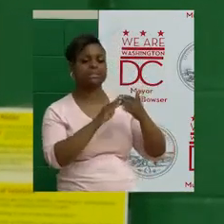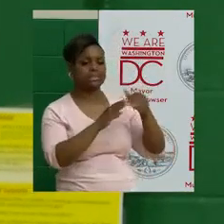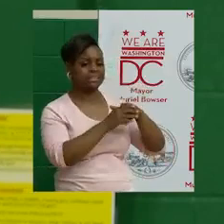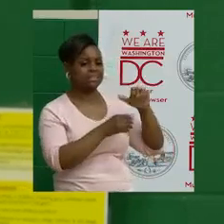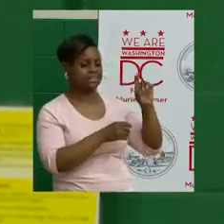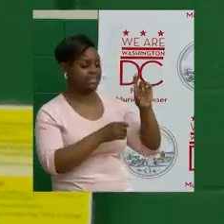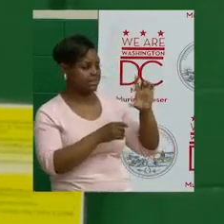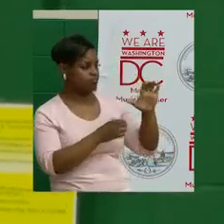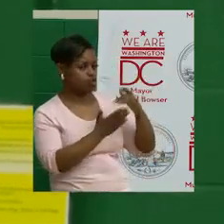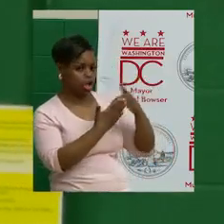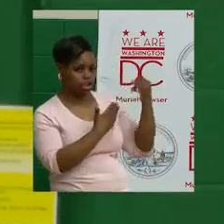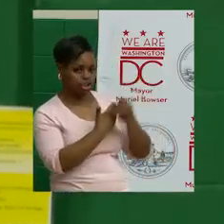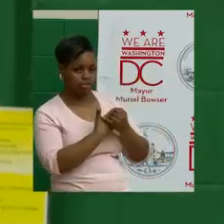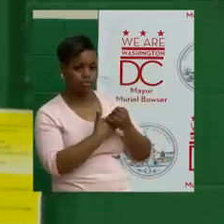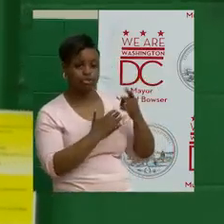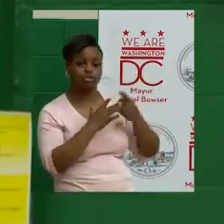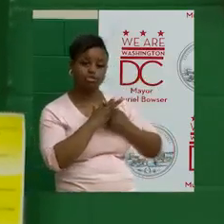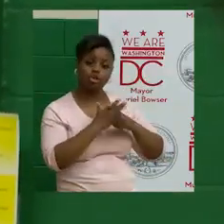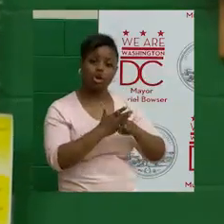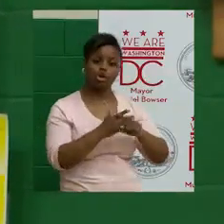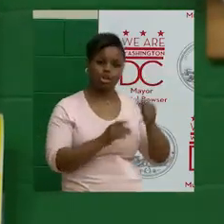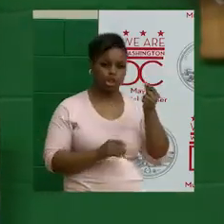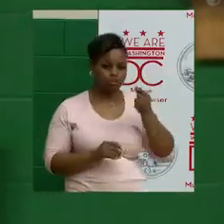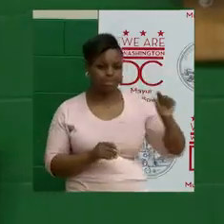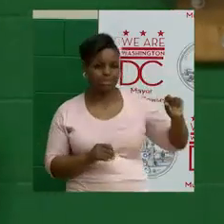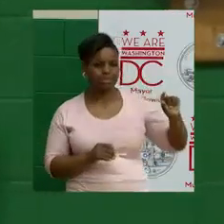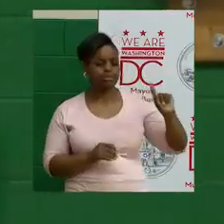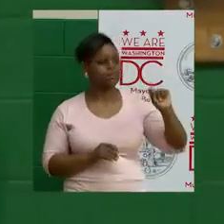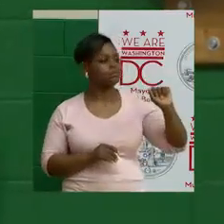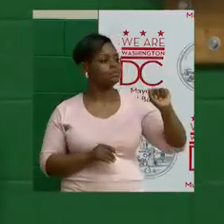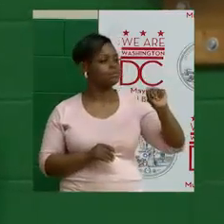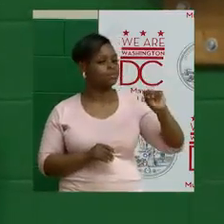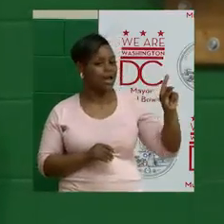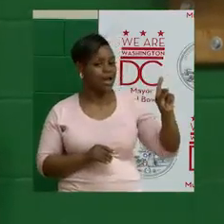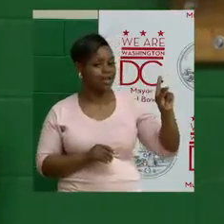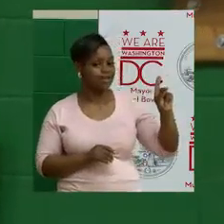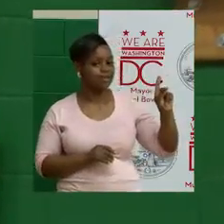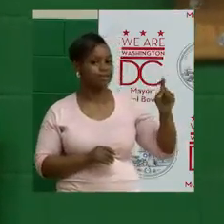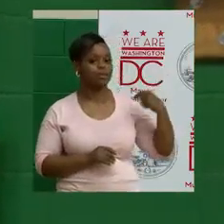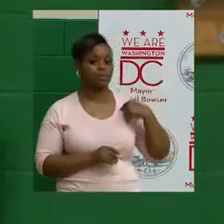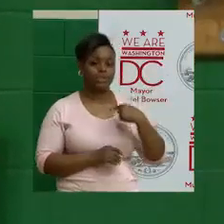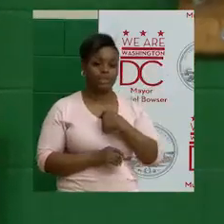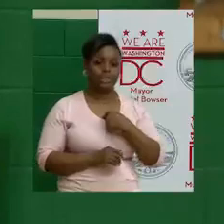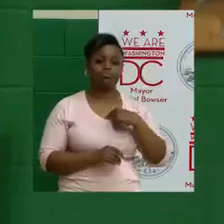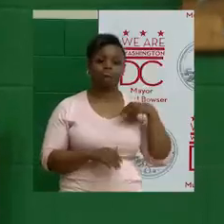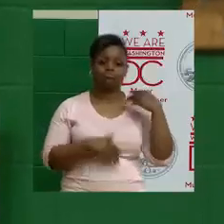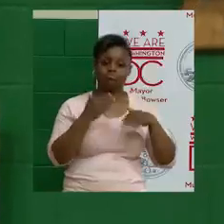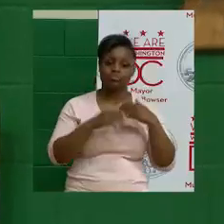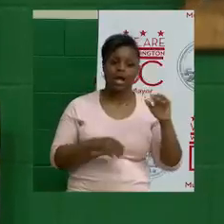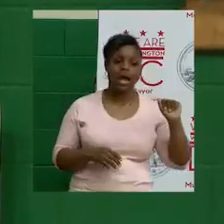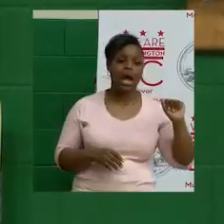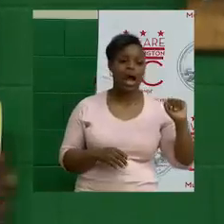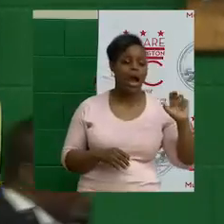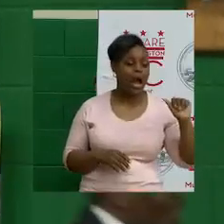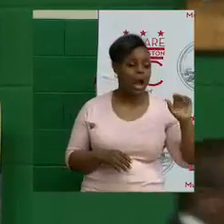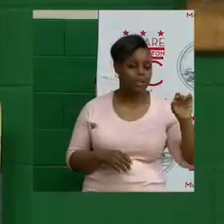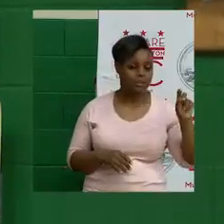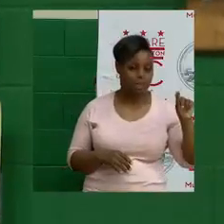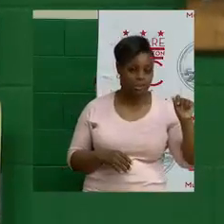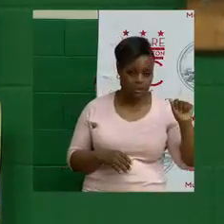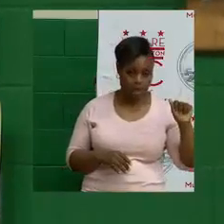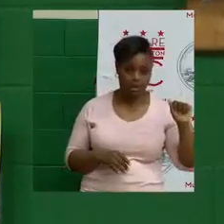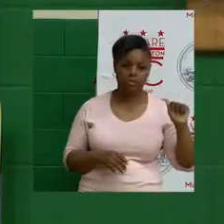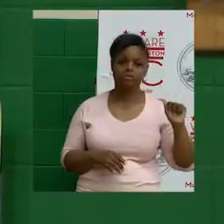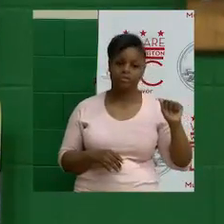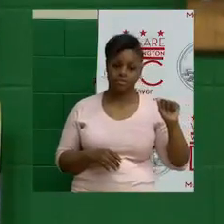We started a green bank, and we also made incredible strides towards a swimmable Anacostia. And Tommy just told me, Tommy Wells, the